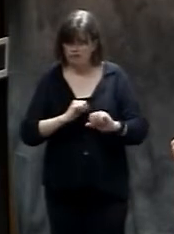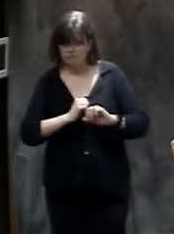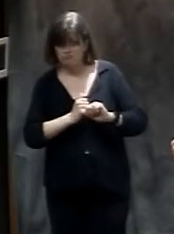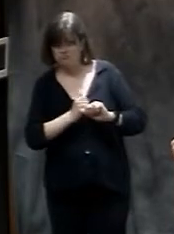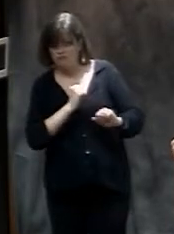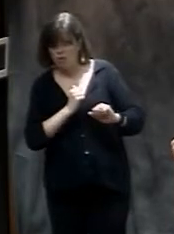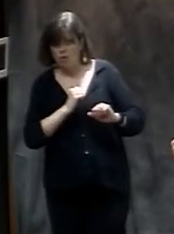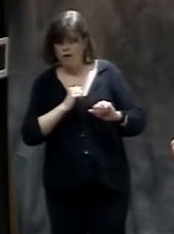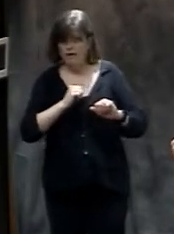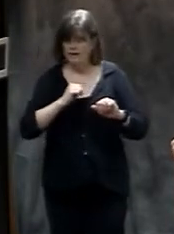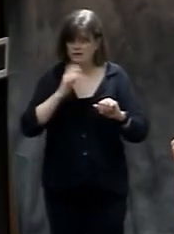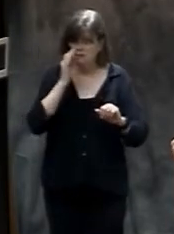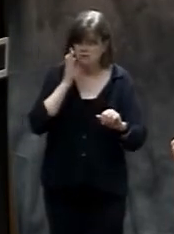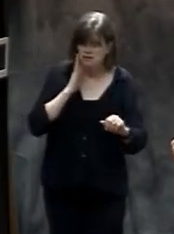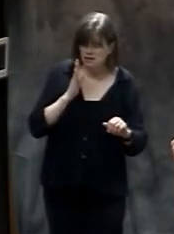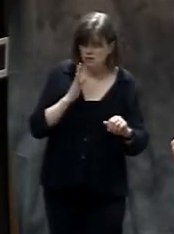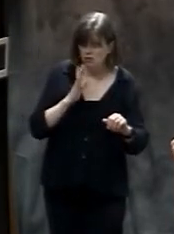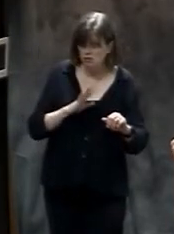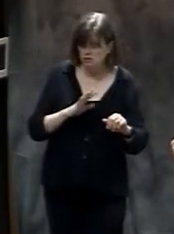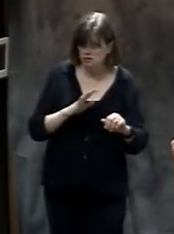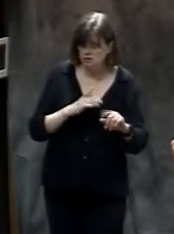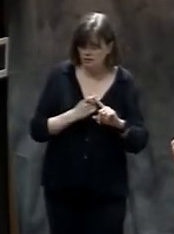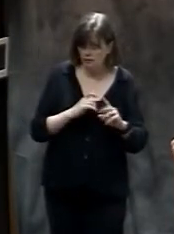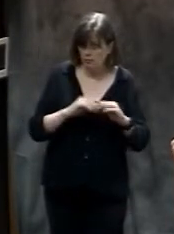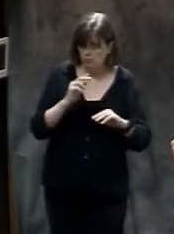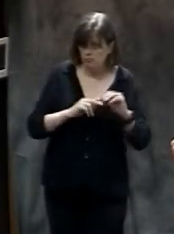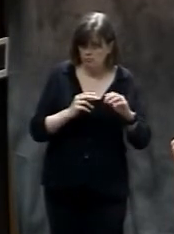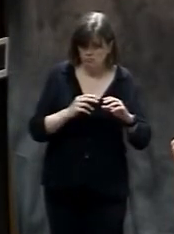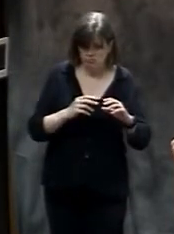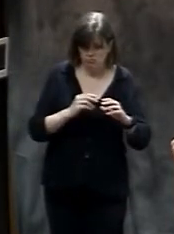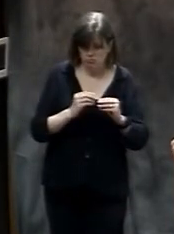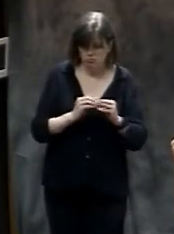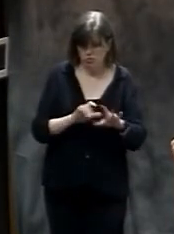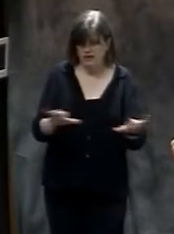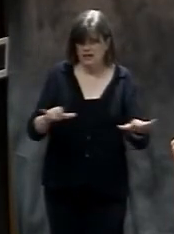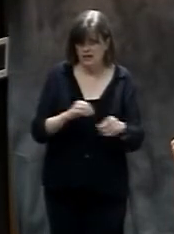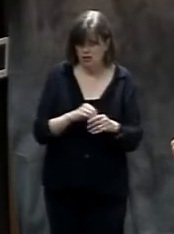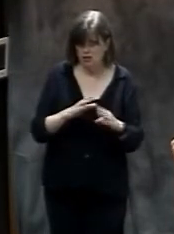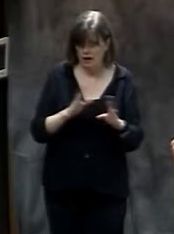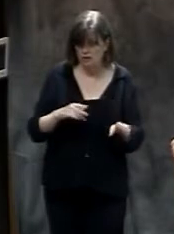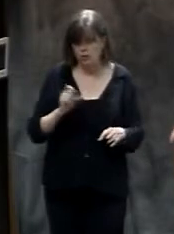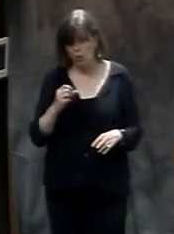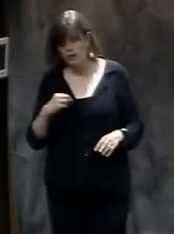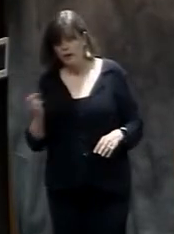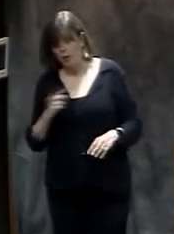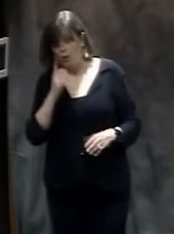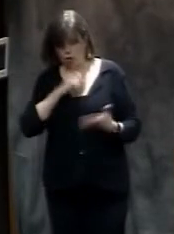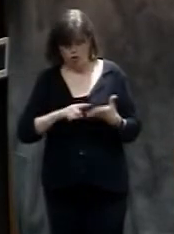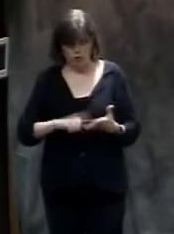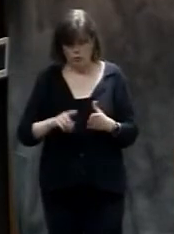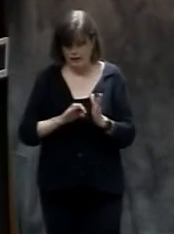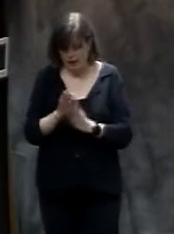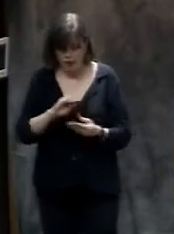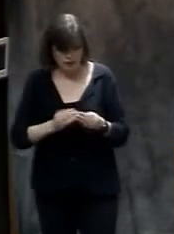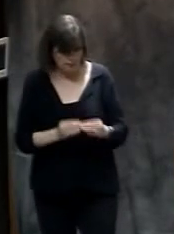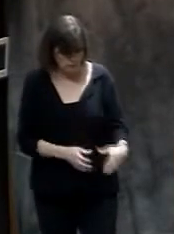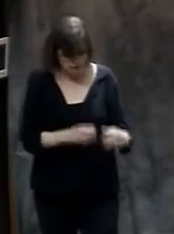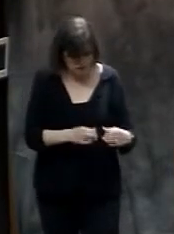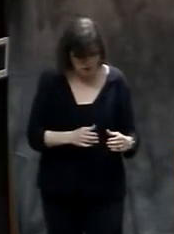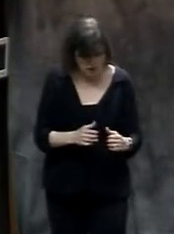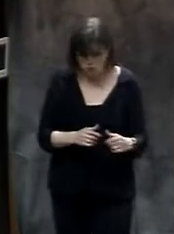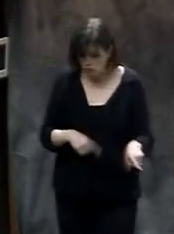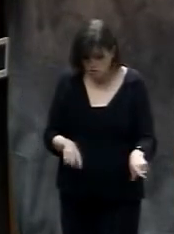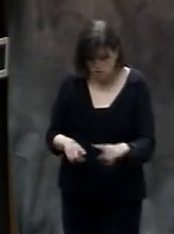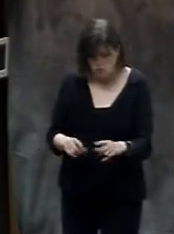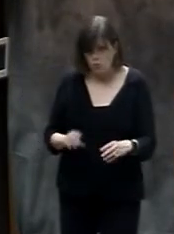We collect the mosquitoes from their backyard. We count the number of containers they have. We count the number of pupae, so we can actually see if what they